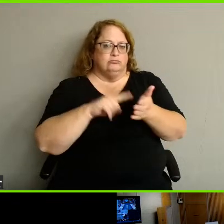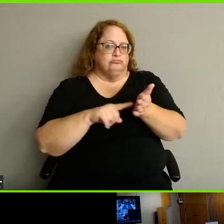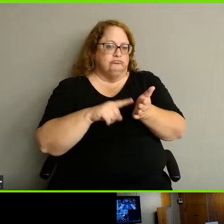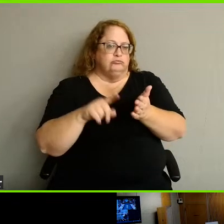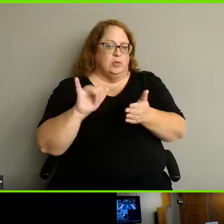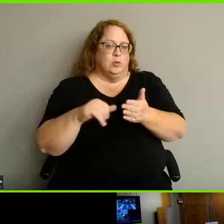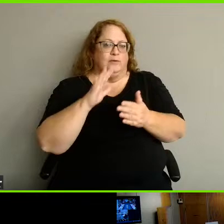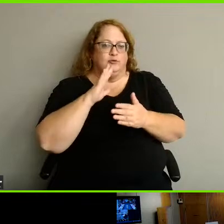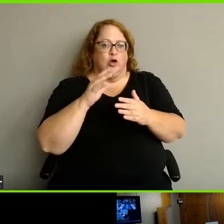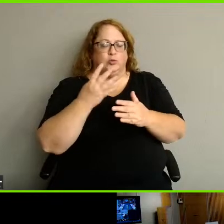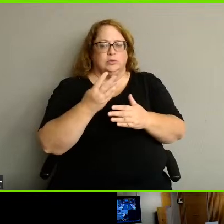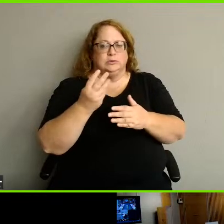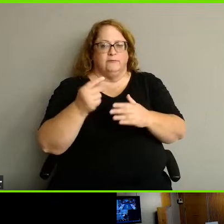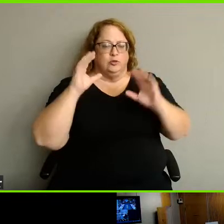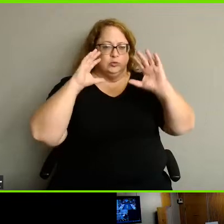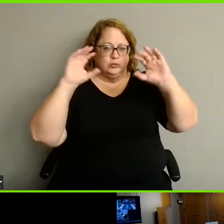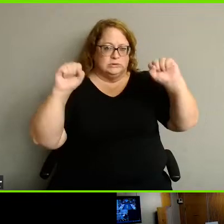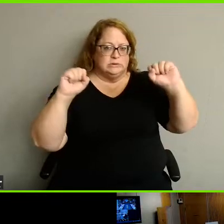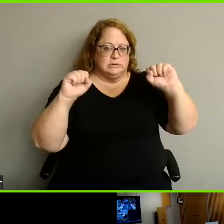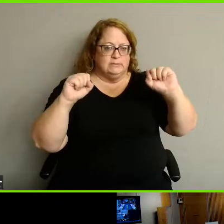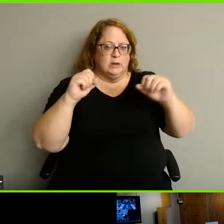them.